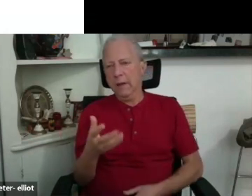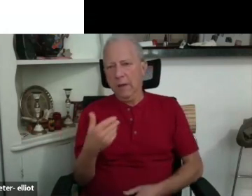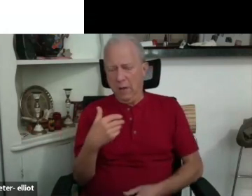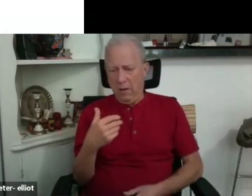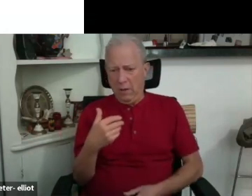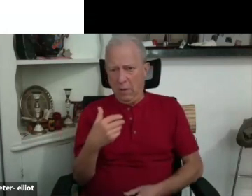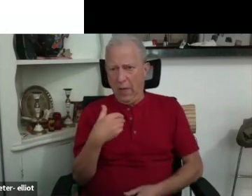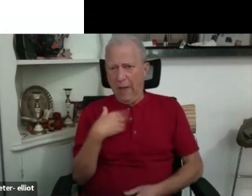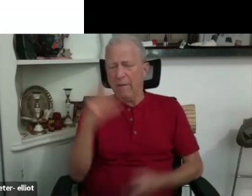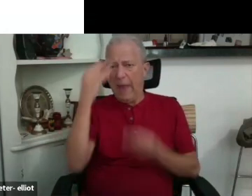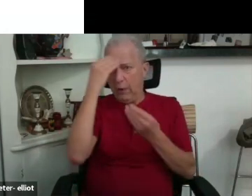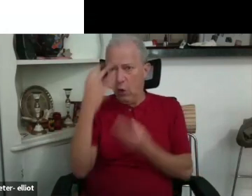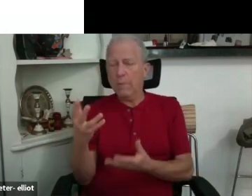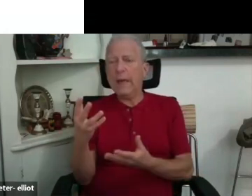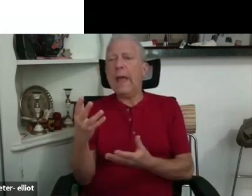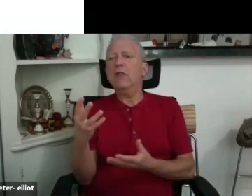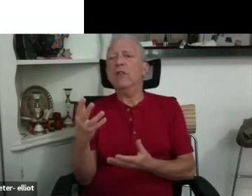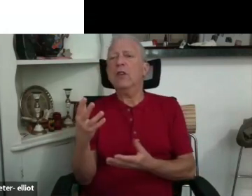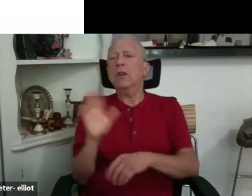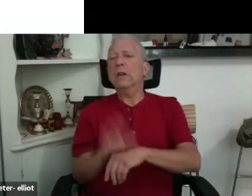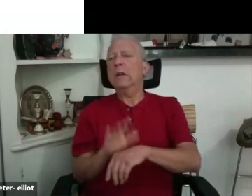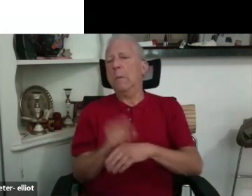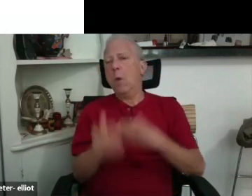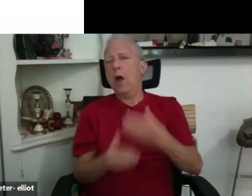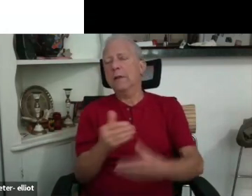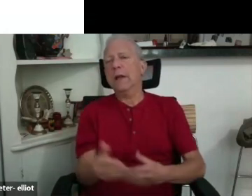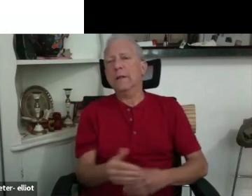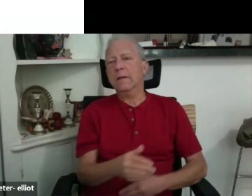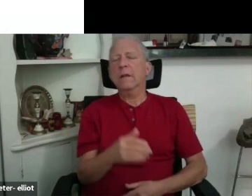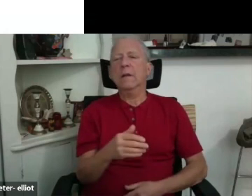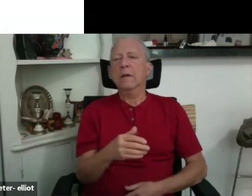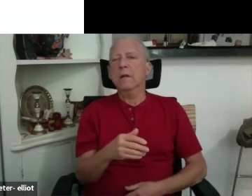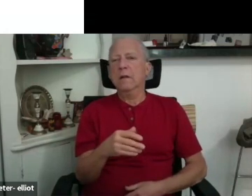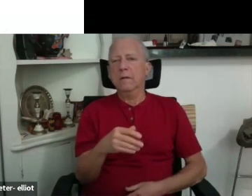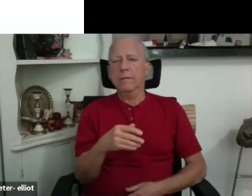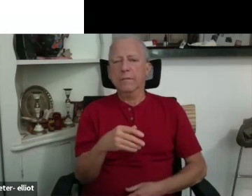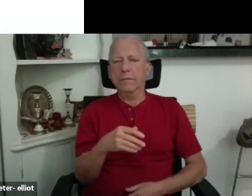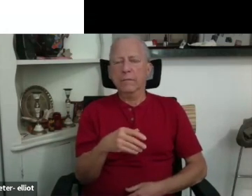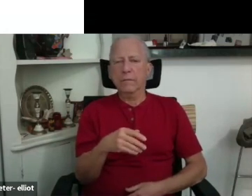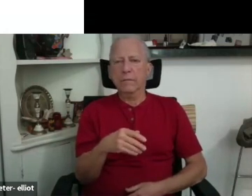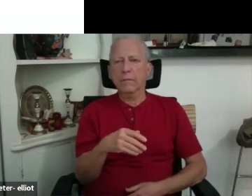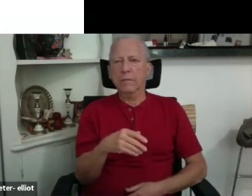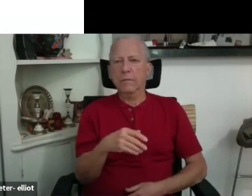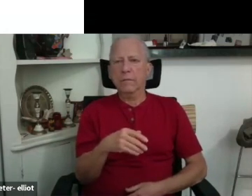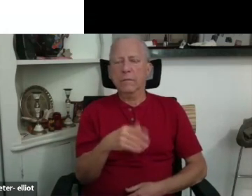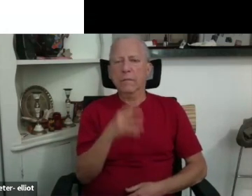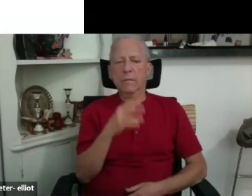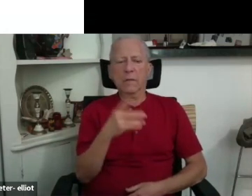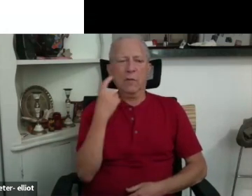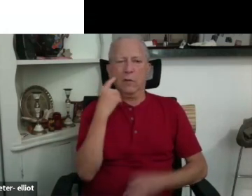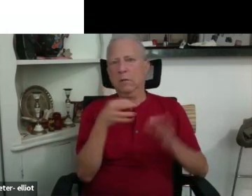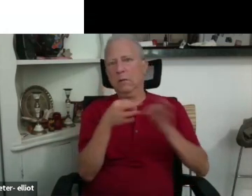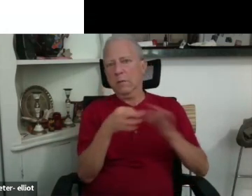a notification process, as Haas just mentioned, and